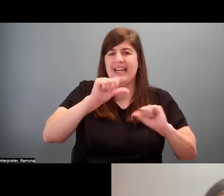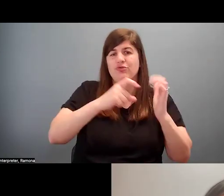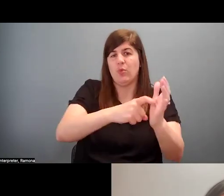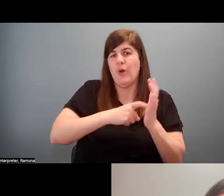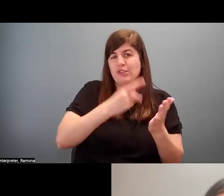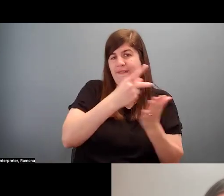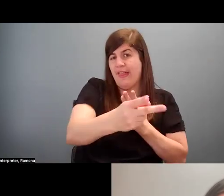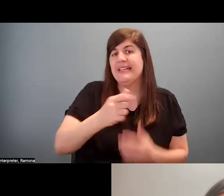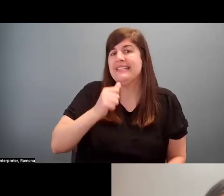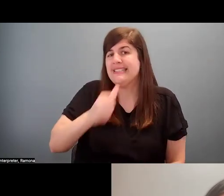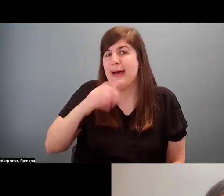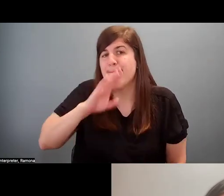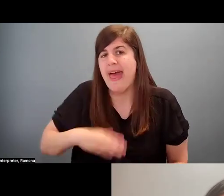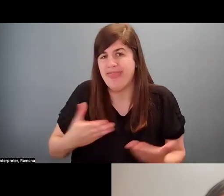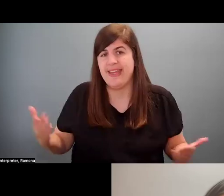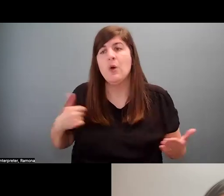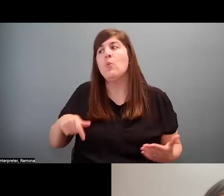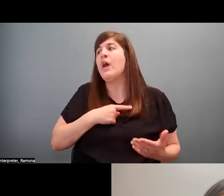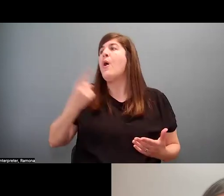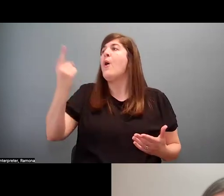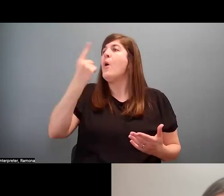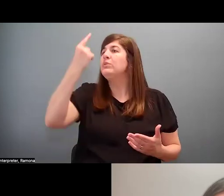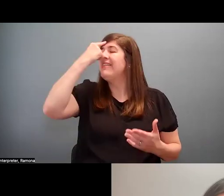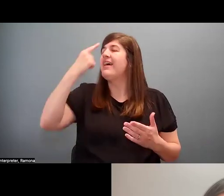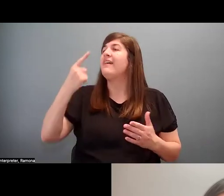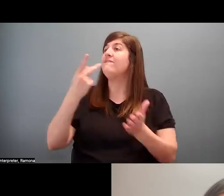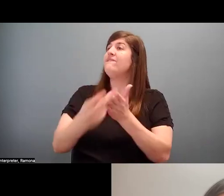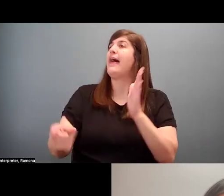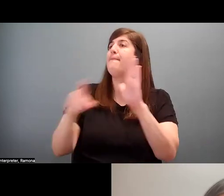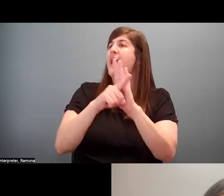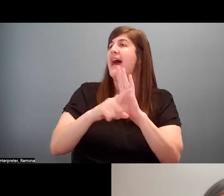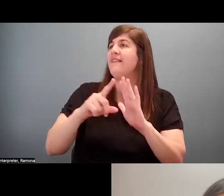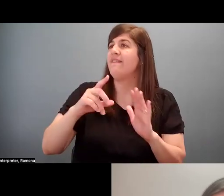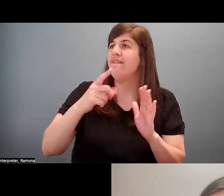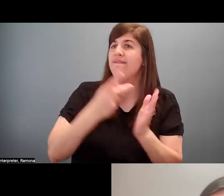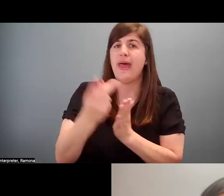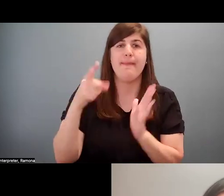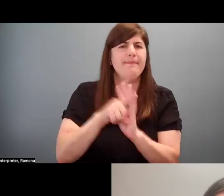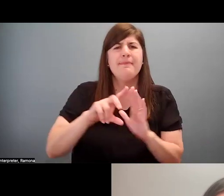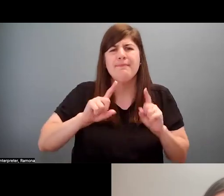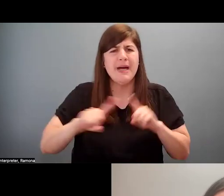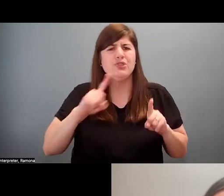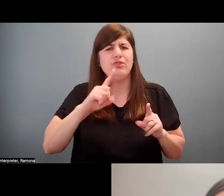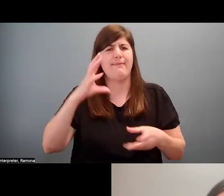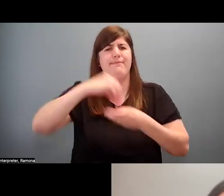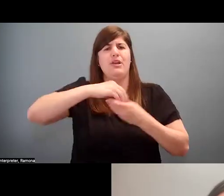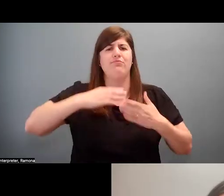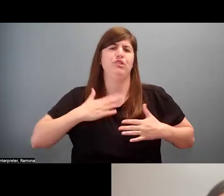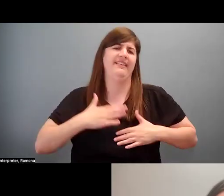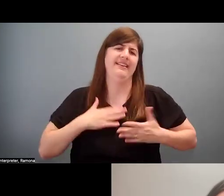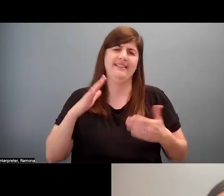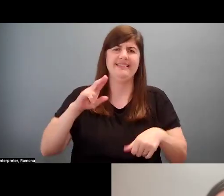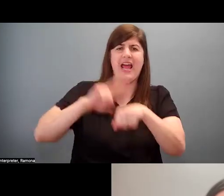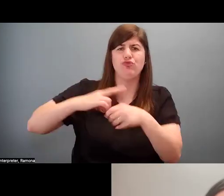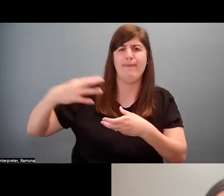thing. We're so used to failing being bad, but it's not bad. It's just like it's just breathing. It's just part of Yeah. it. It's really a